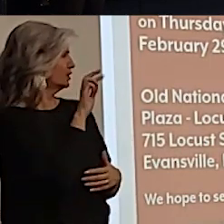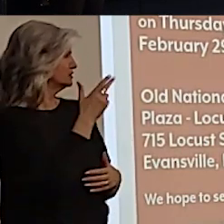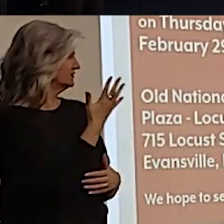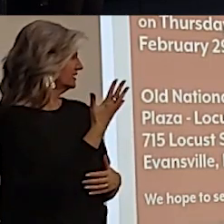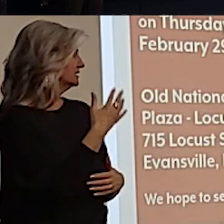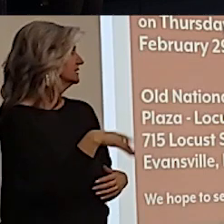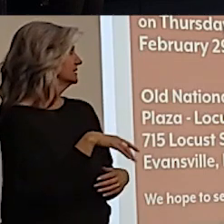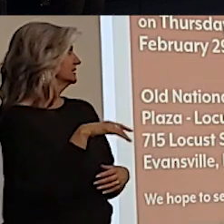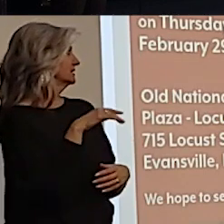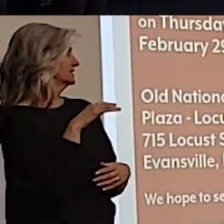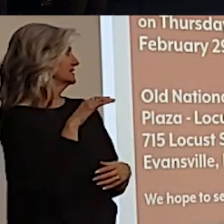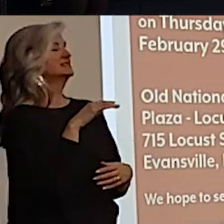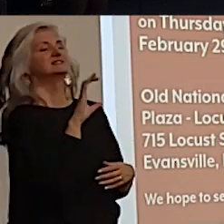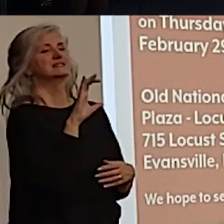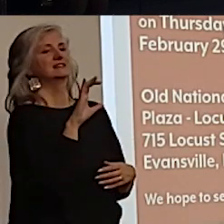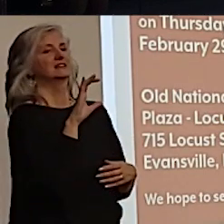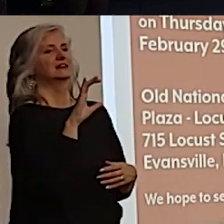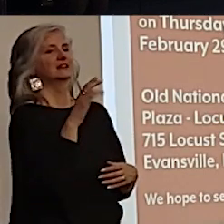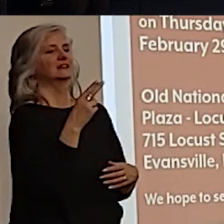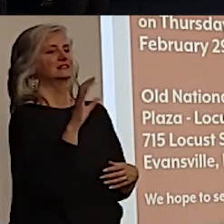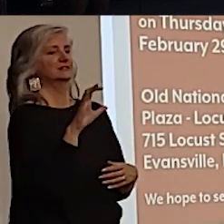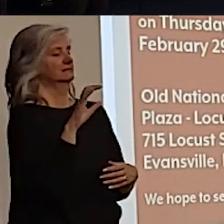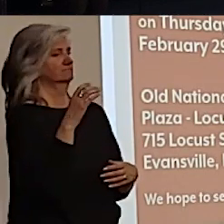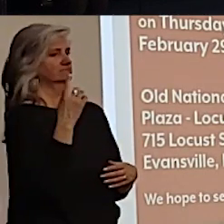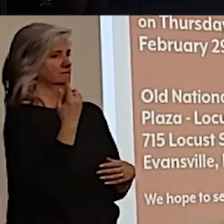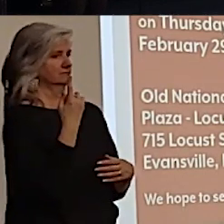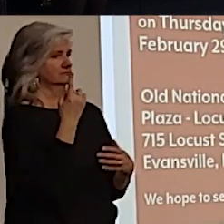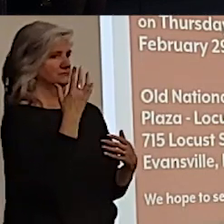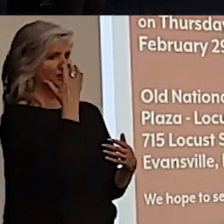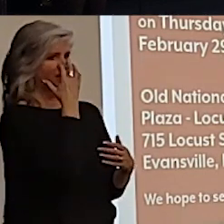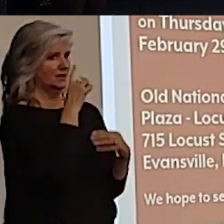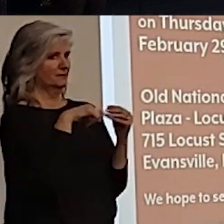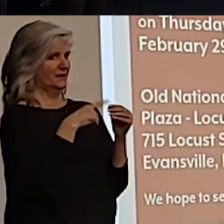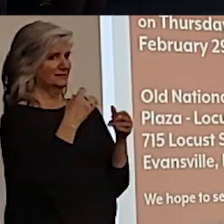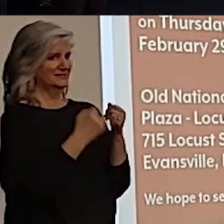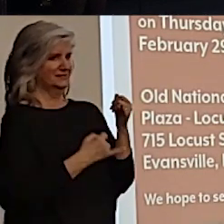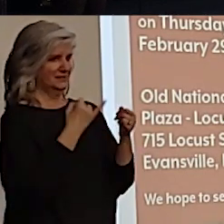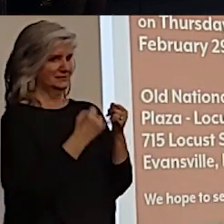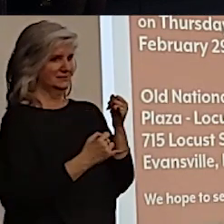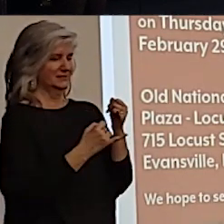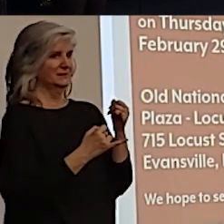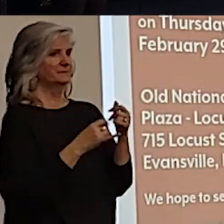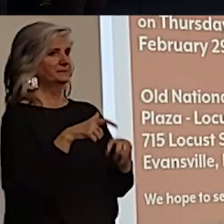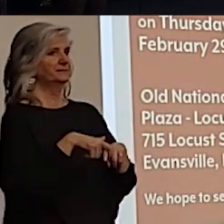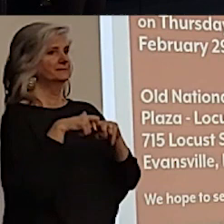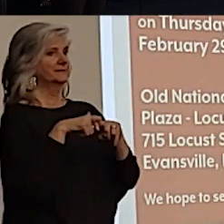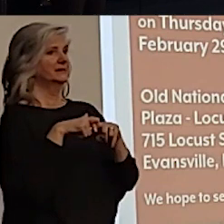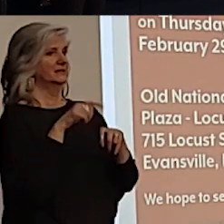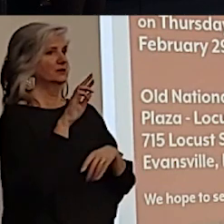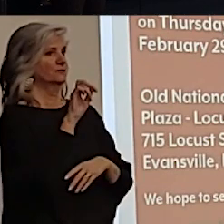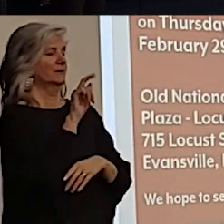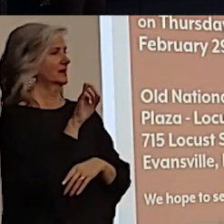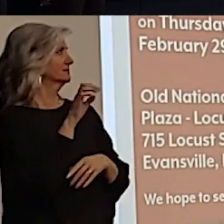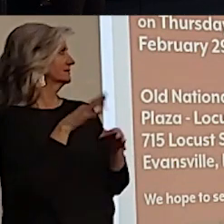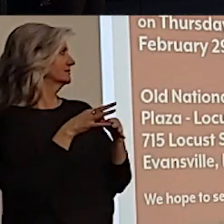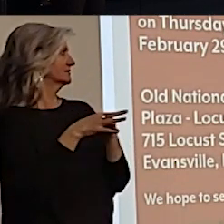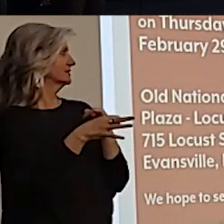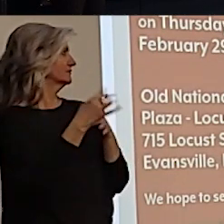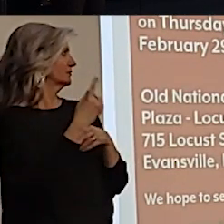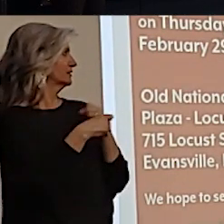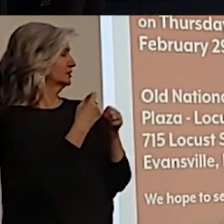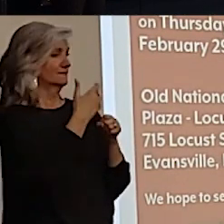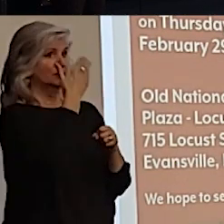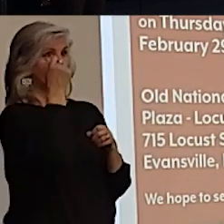That said, CAC always gets a little cranky about comment deadlines, because this is a pending rate case that's gonna go on for a year. You know, and if you forgot to submit